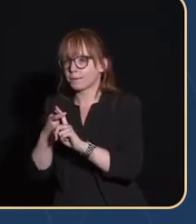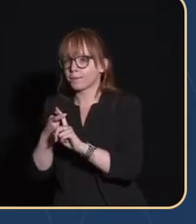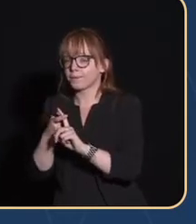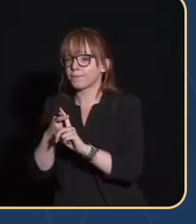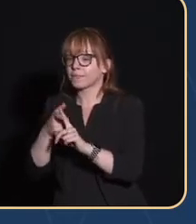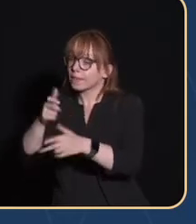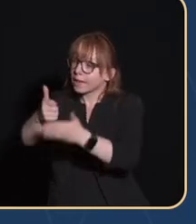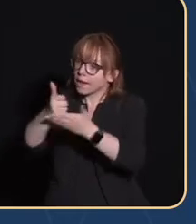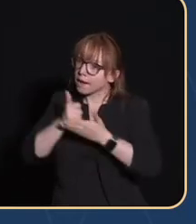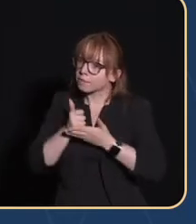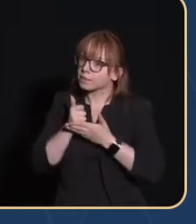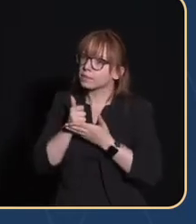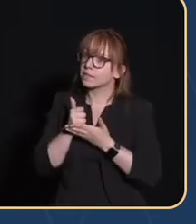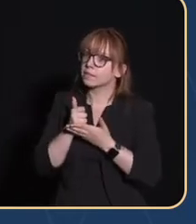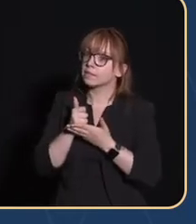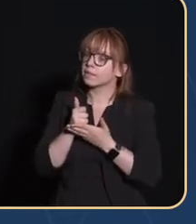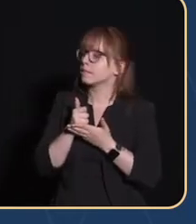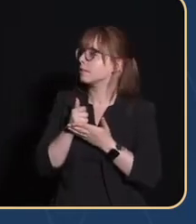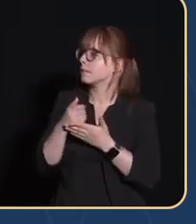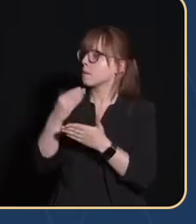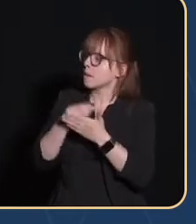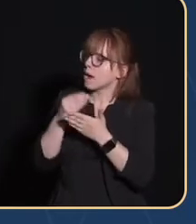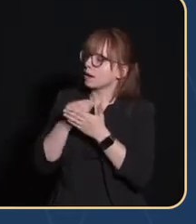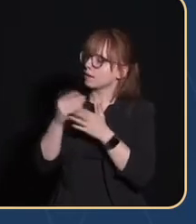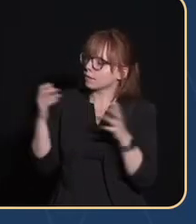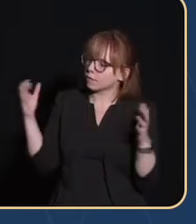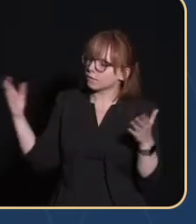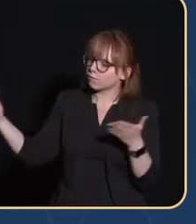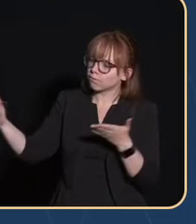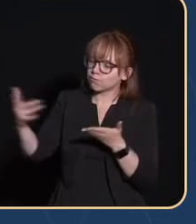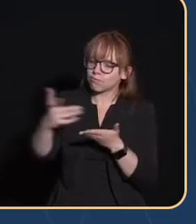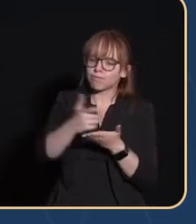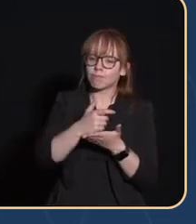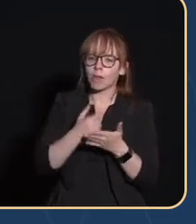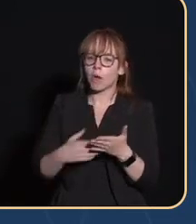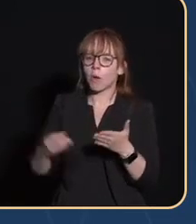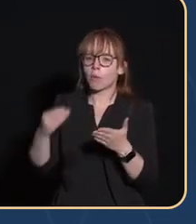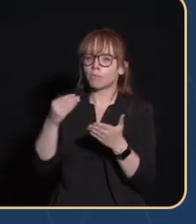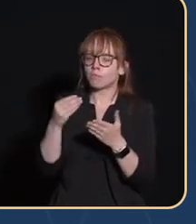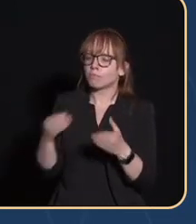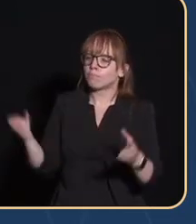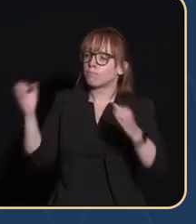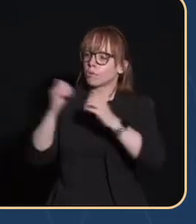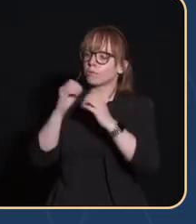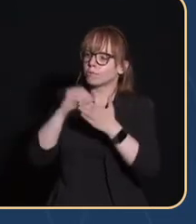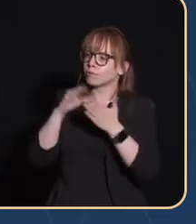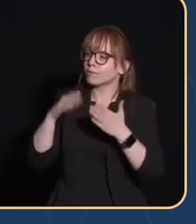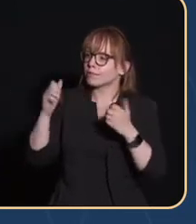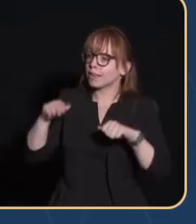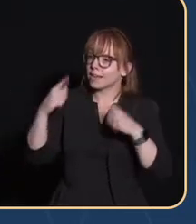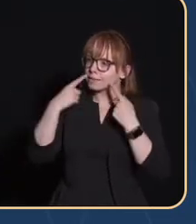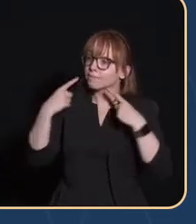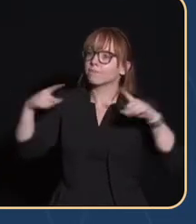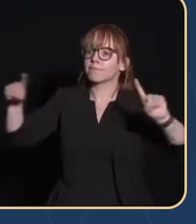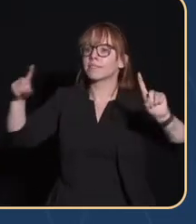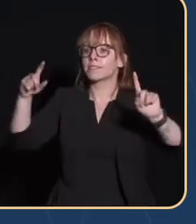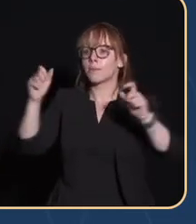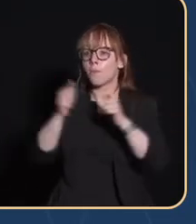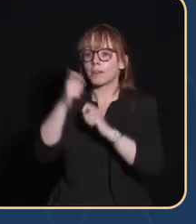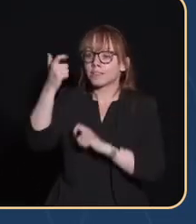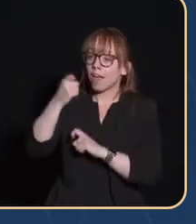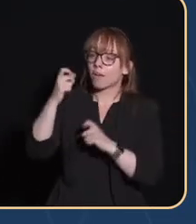will help us pool together our dollars so more students can be encouraged to succeed with a scholarship